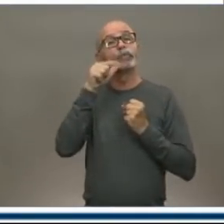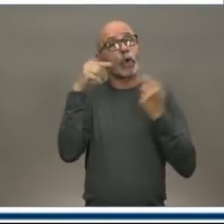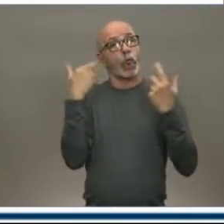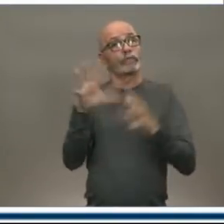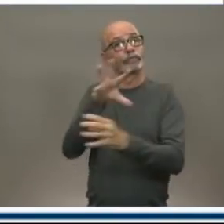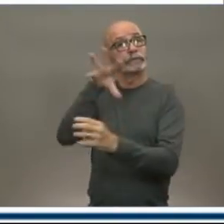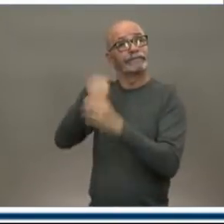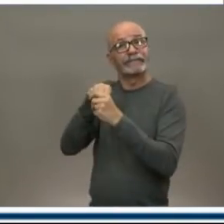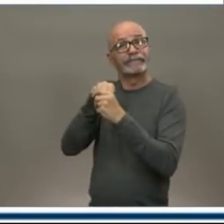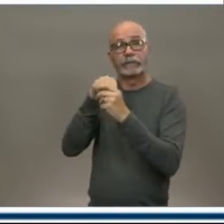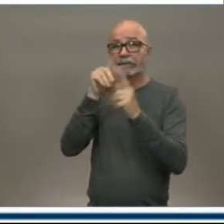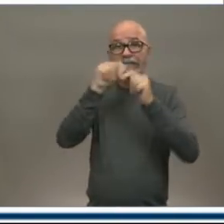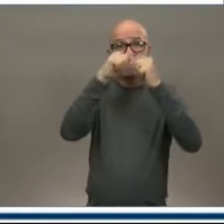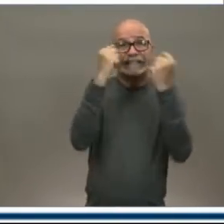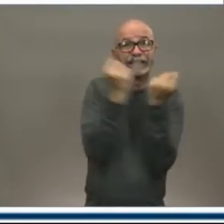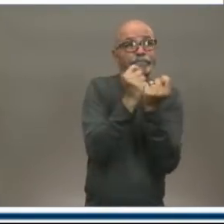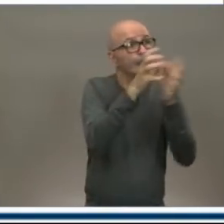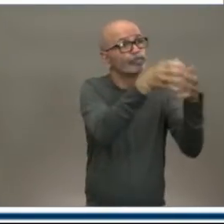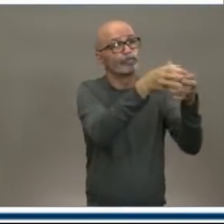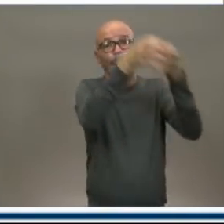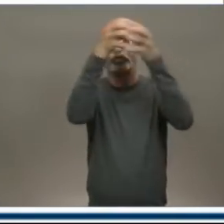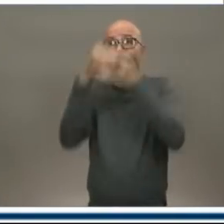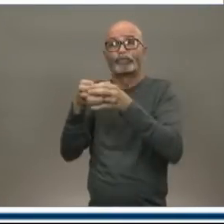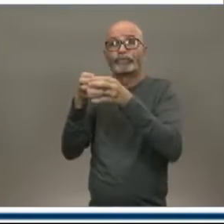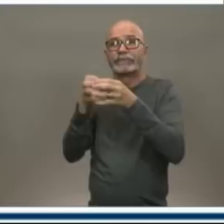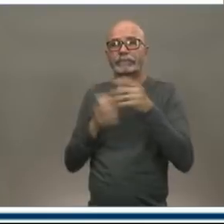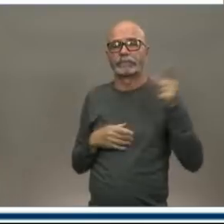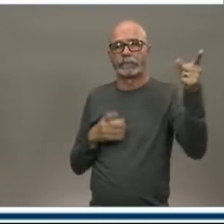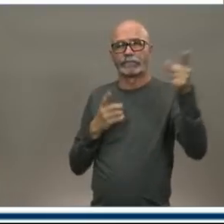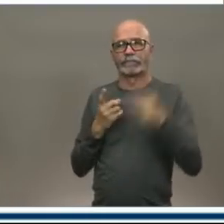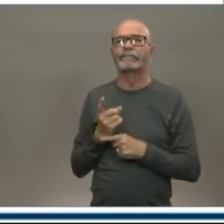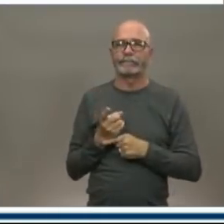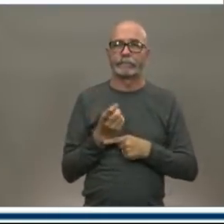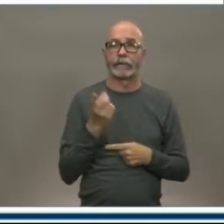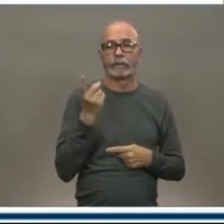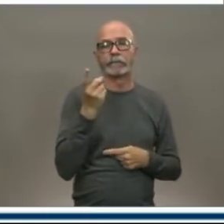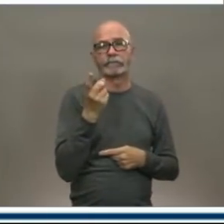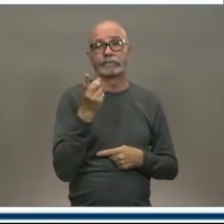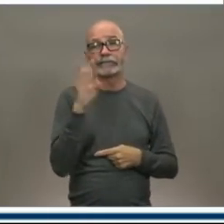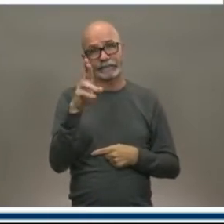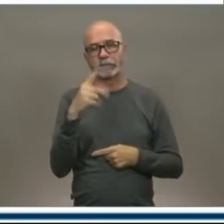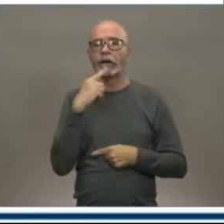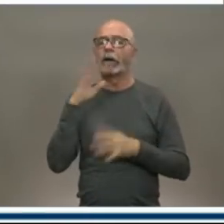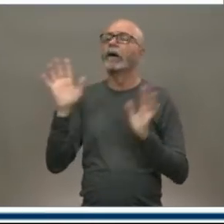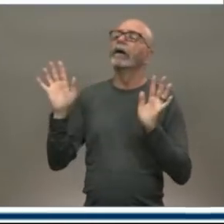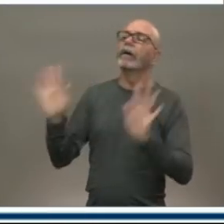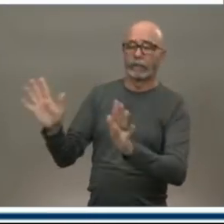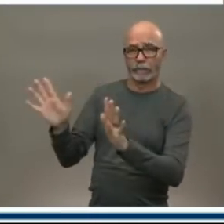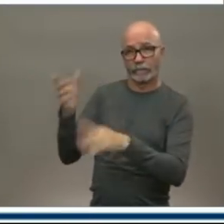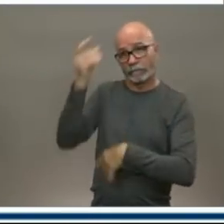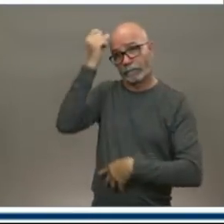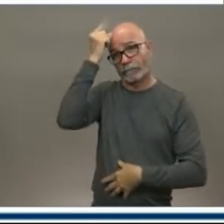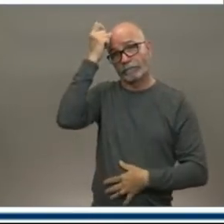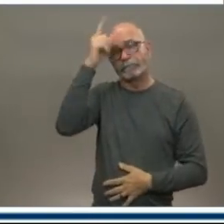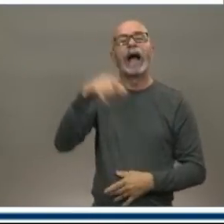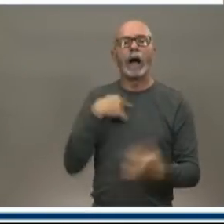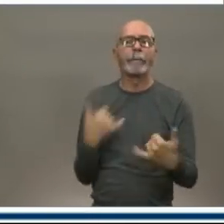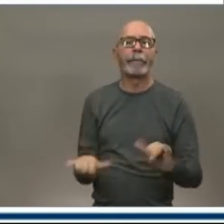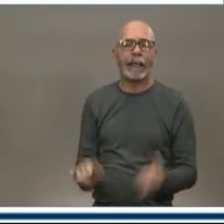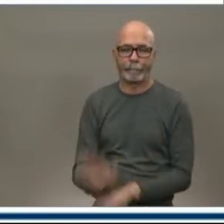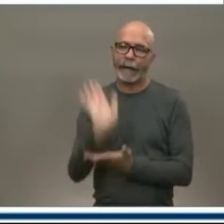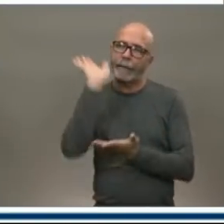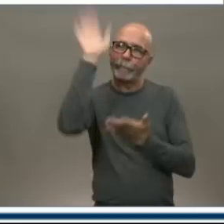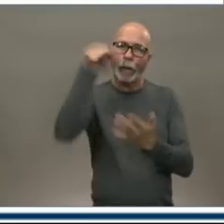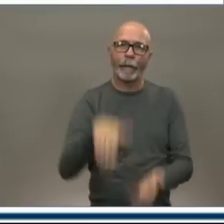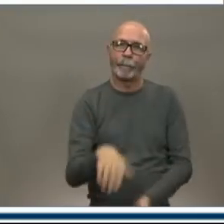for many, I'll use basketball because I'm with my kids. I'm experienced with this. That in many communities, it's the school where